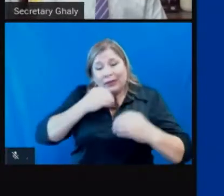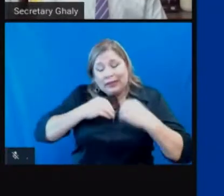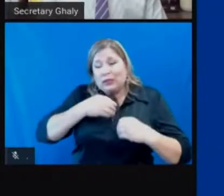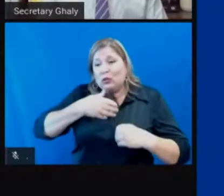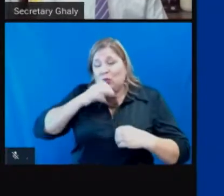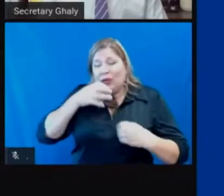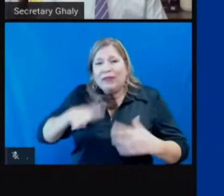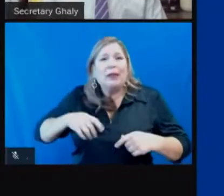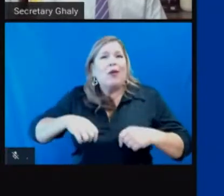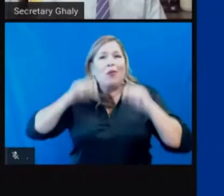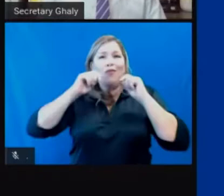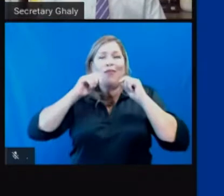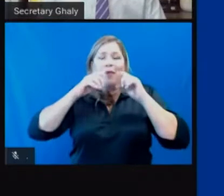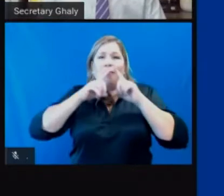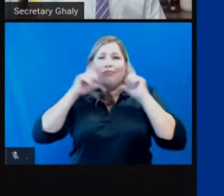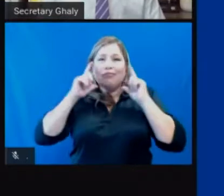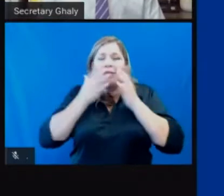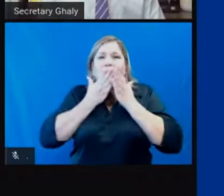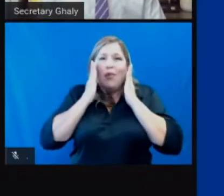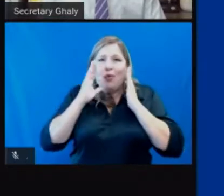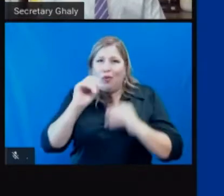drinking, even if you're